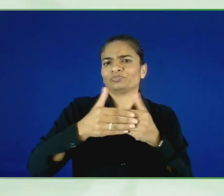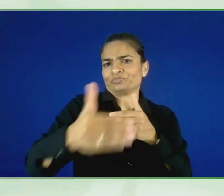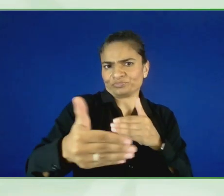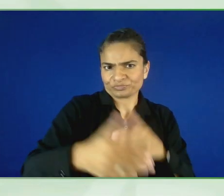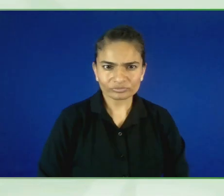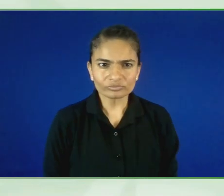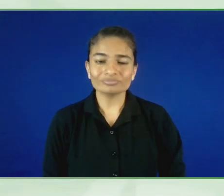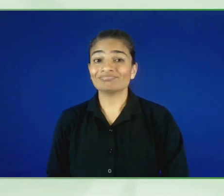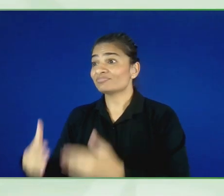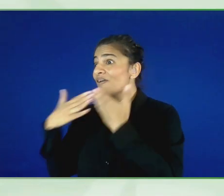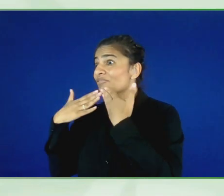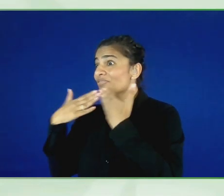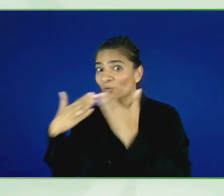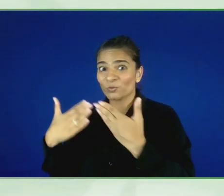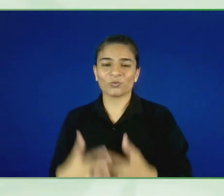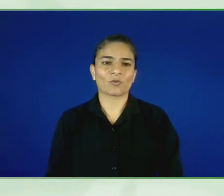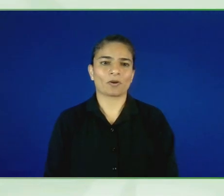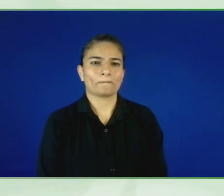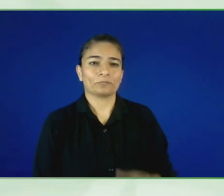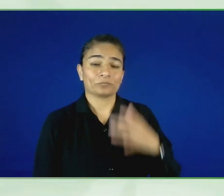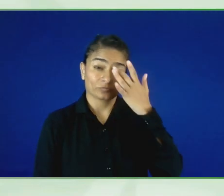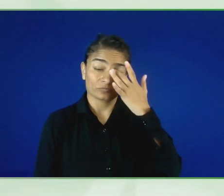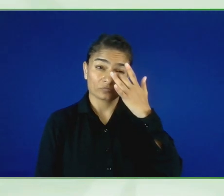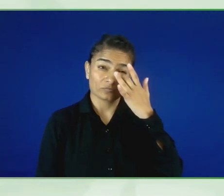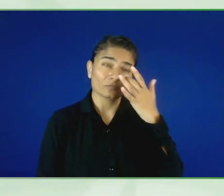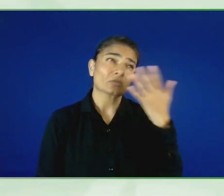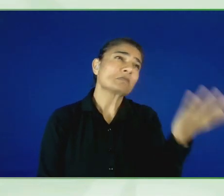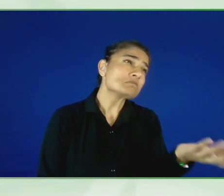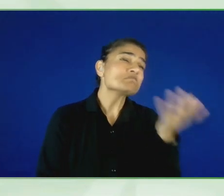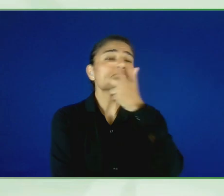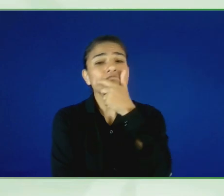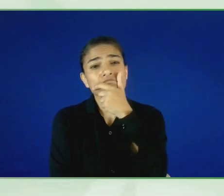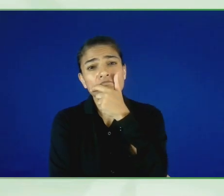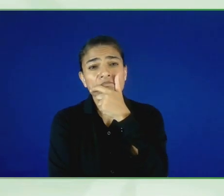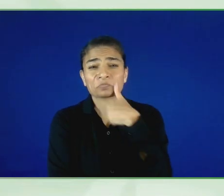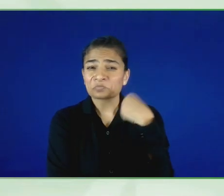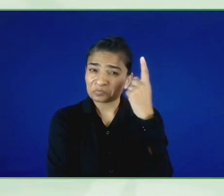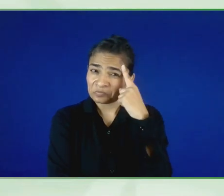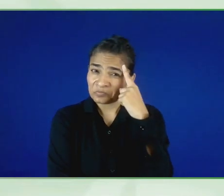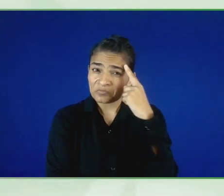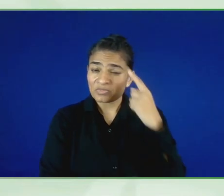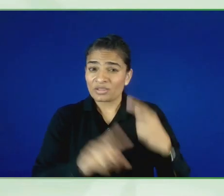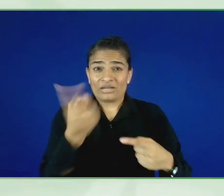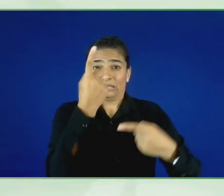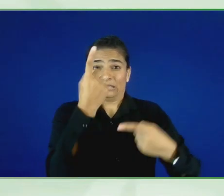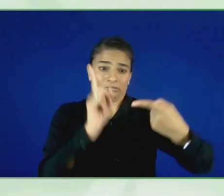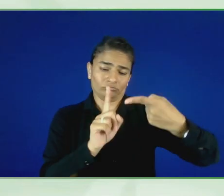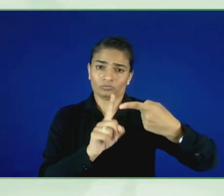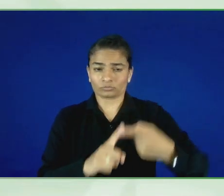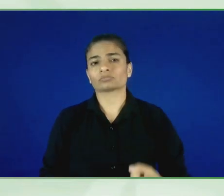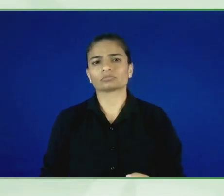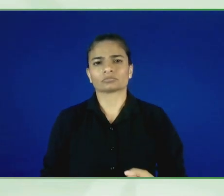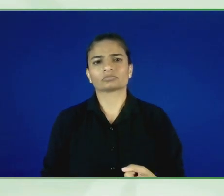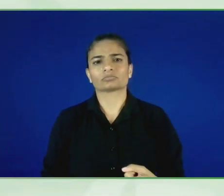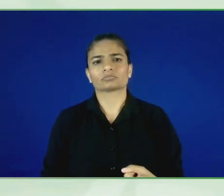So I think mine are the first one, be comfortable with vulnerability.